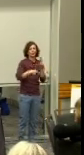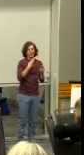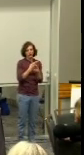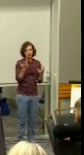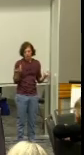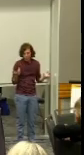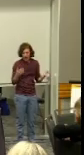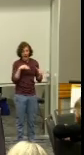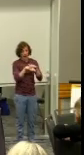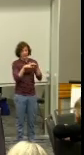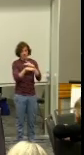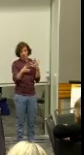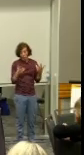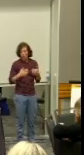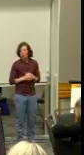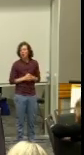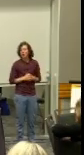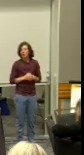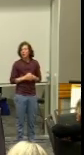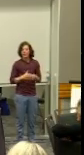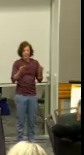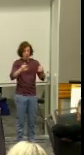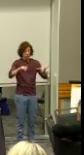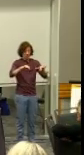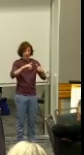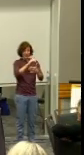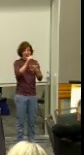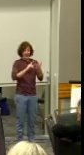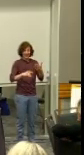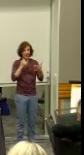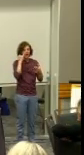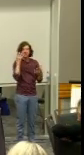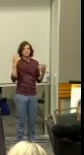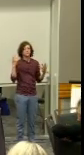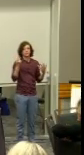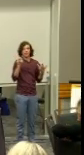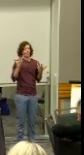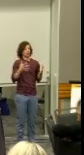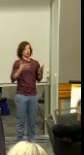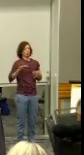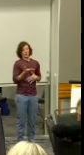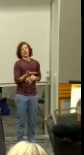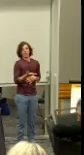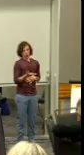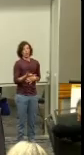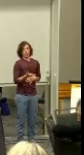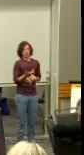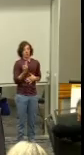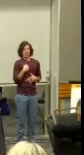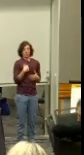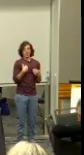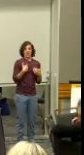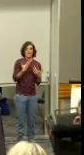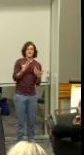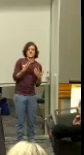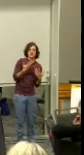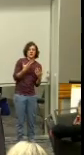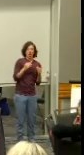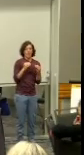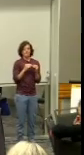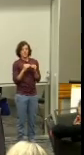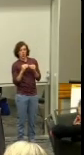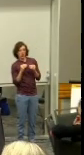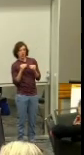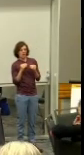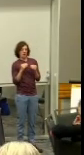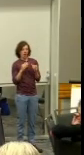with site design, if it's an existing facility, we have a lot more pathways and